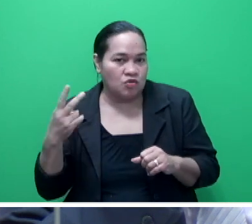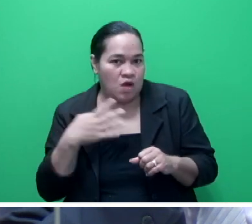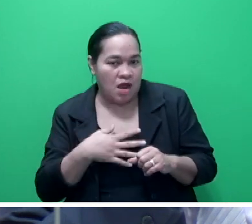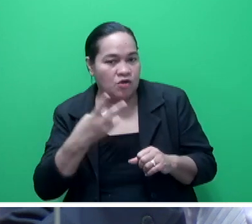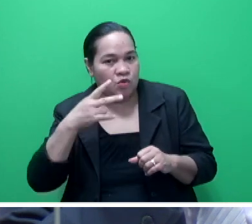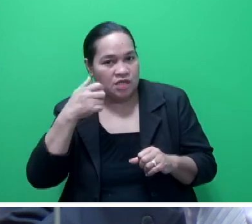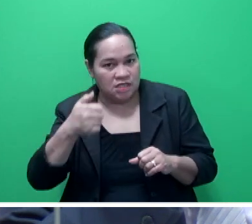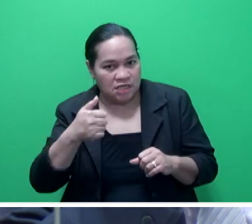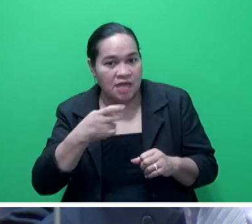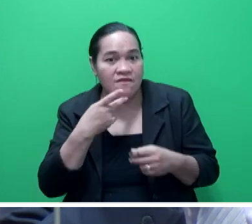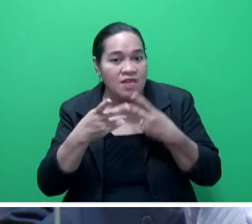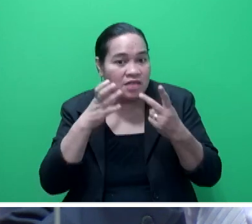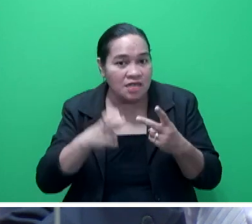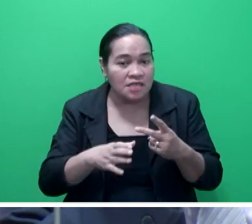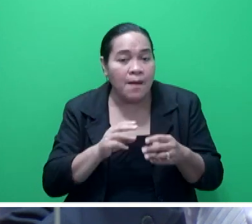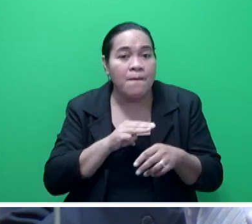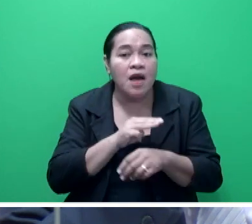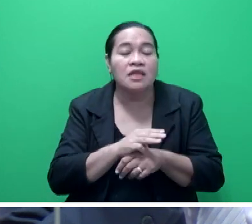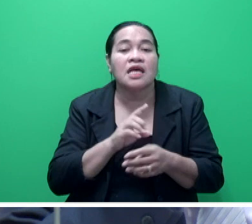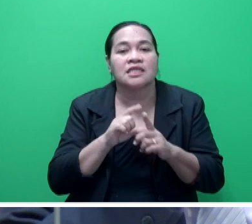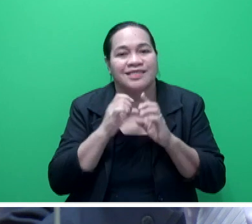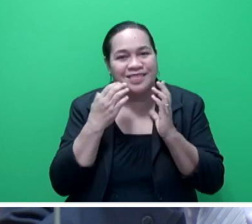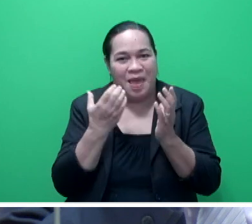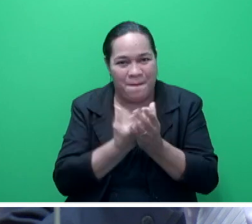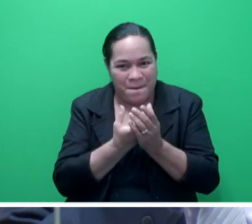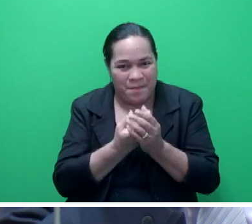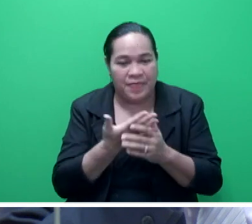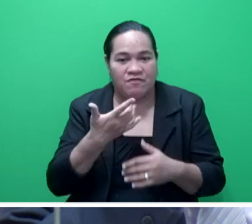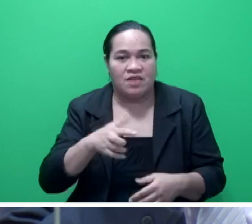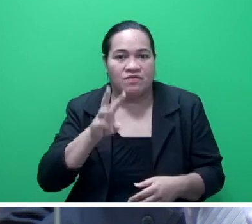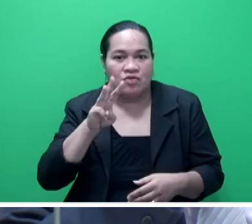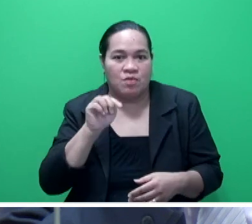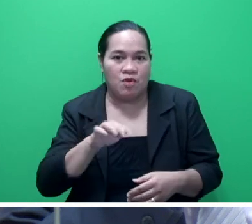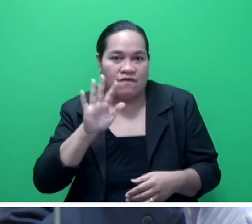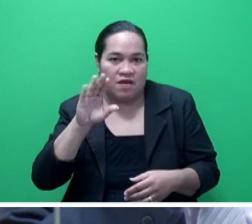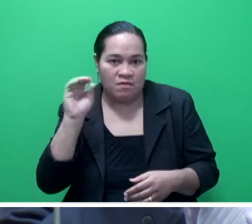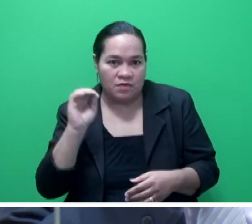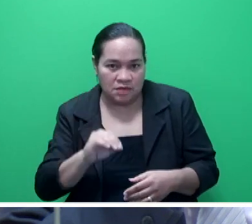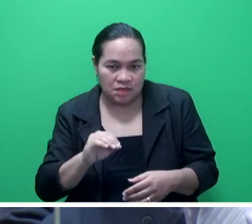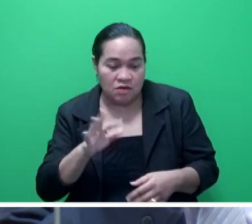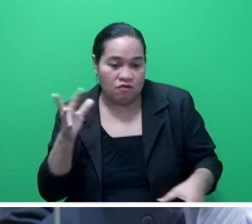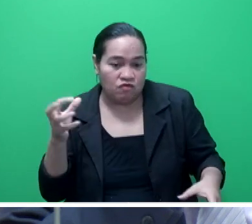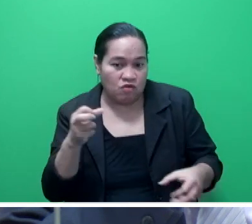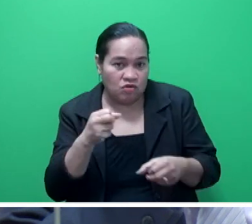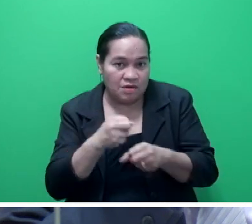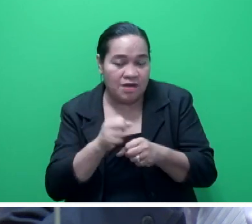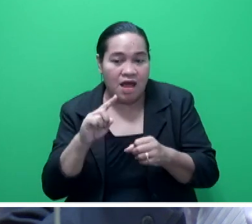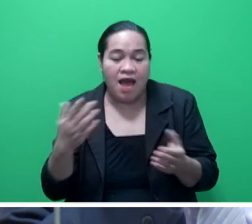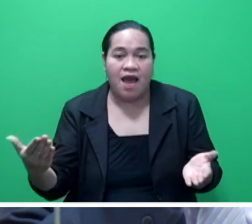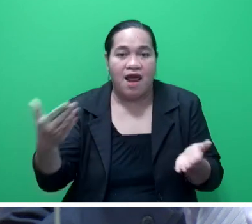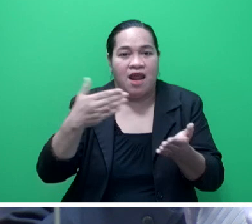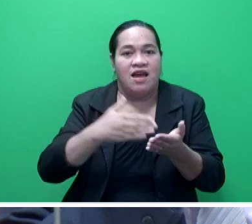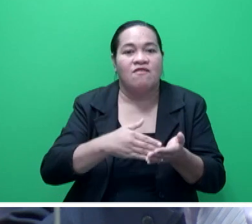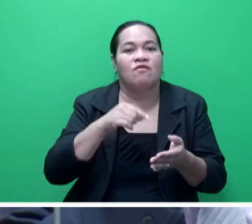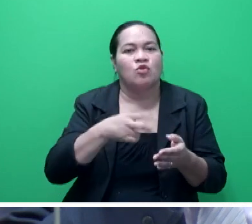23,226 visitors were received in the month of December, which was 73.5% of the total arrivals for